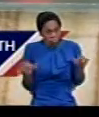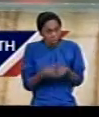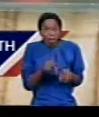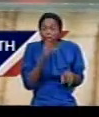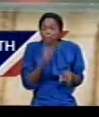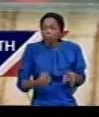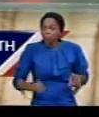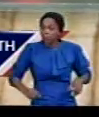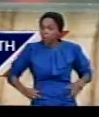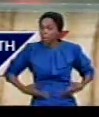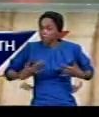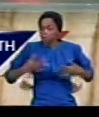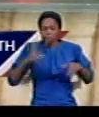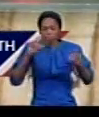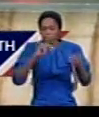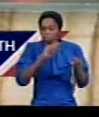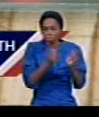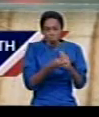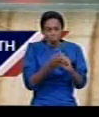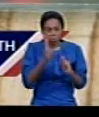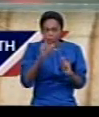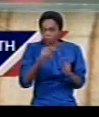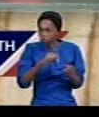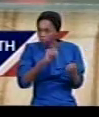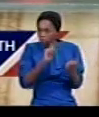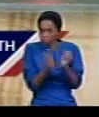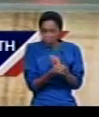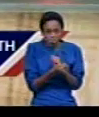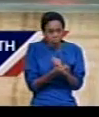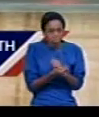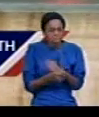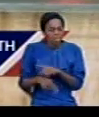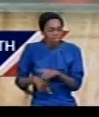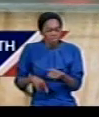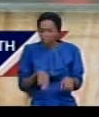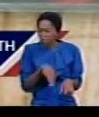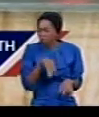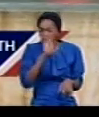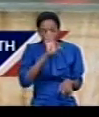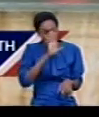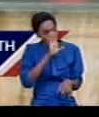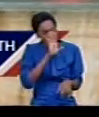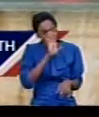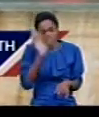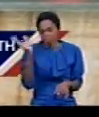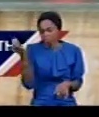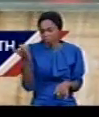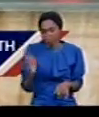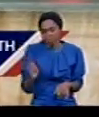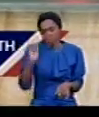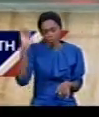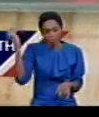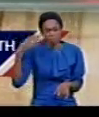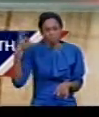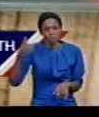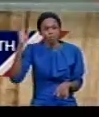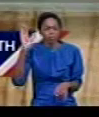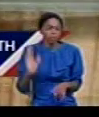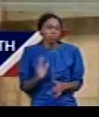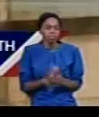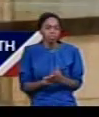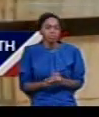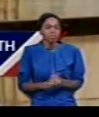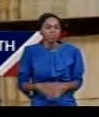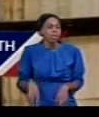no change, no transformation, they frustrate the grace of God. Those